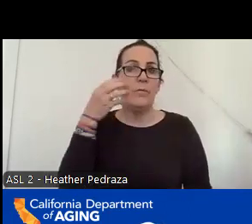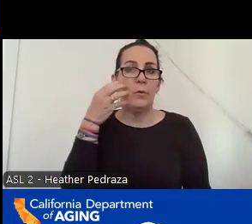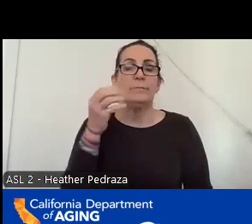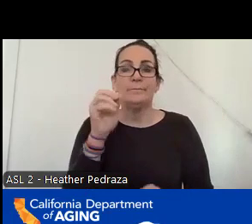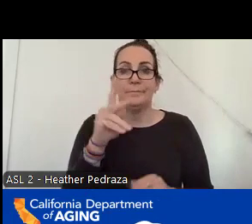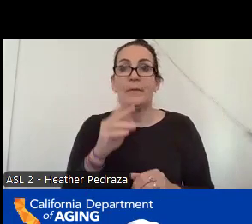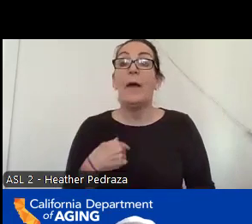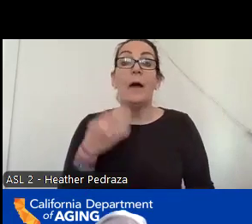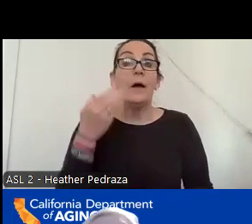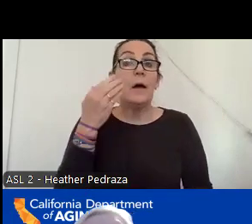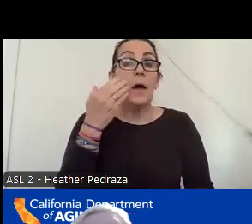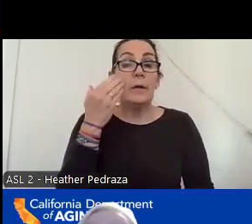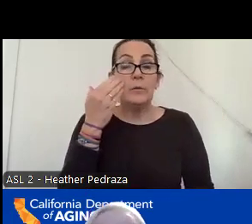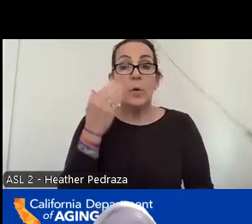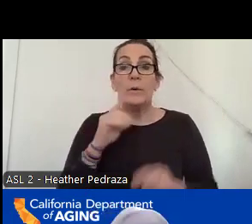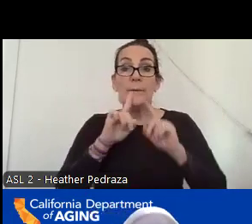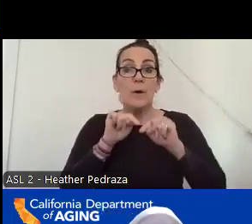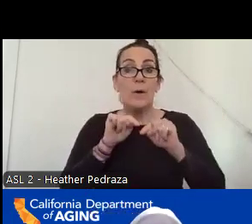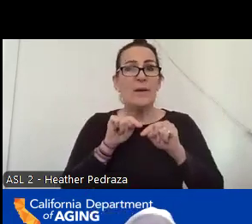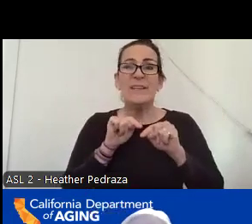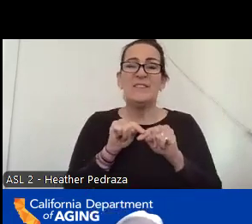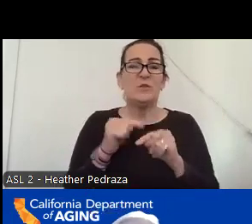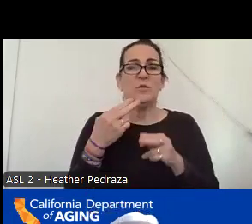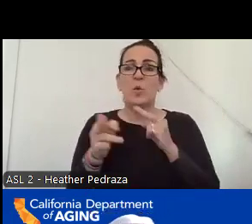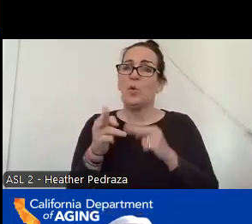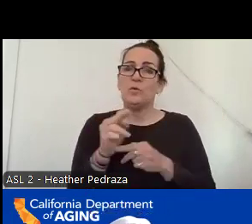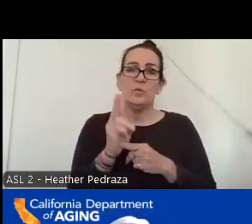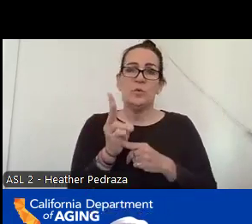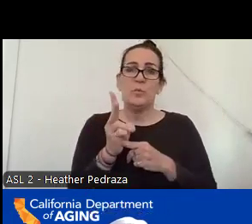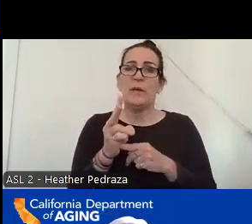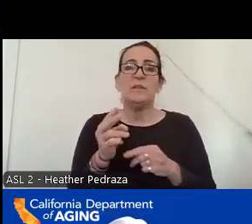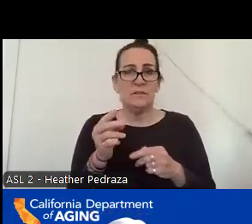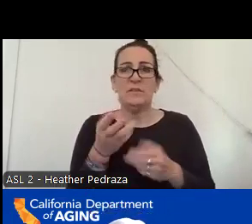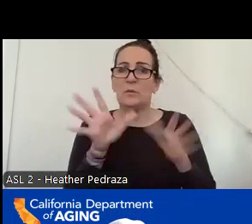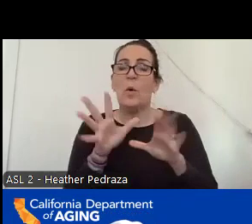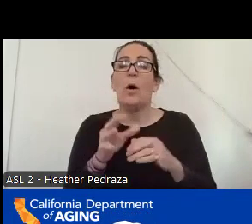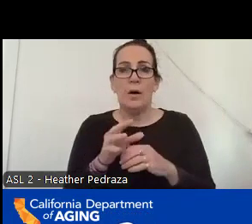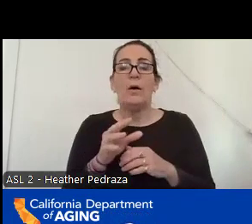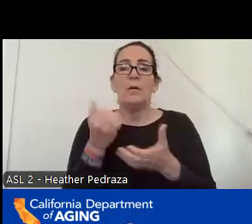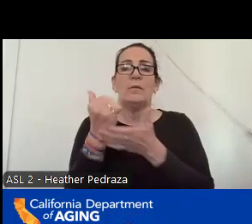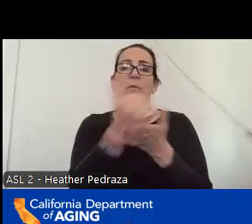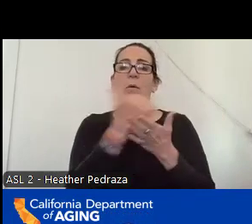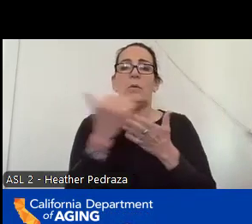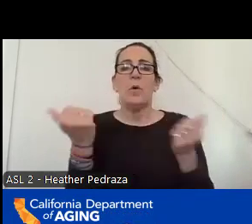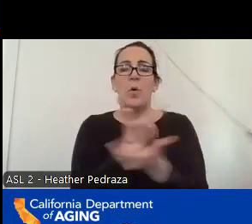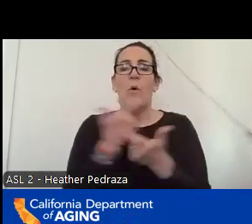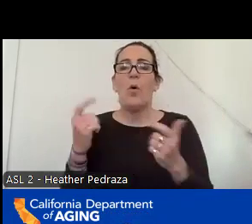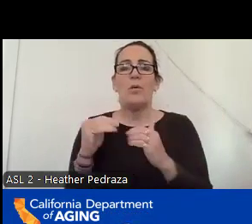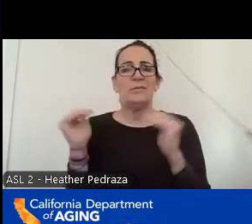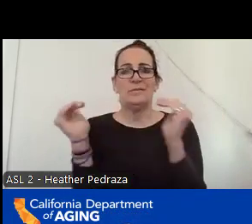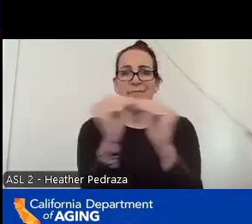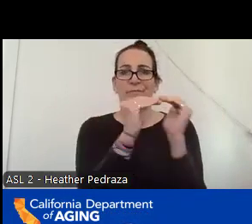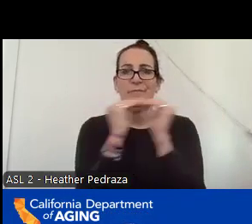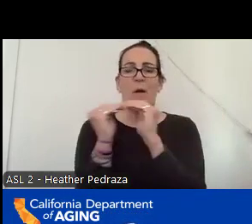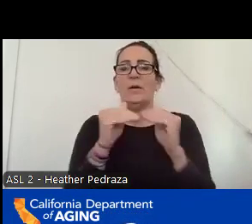comments are no longer than 2 minutes so that we can ensure everyone has an opportunity to comment.